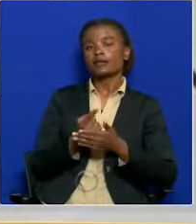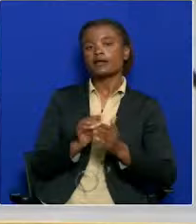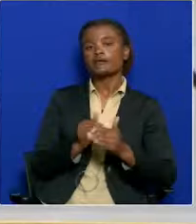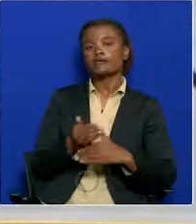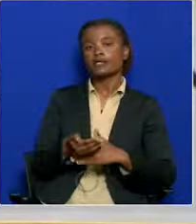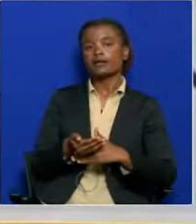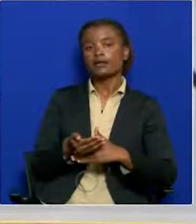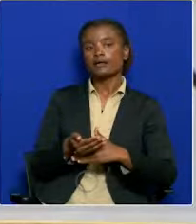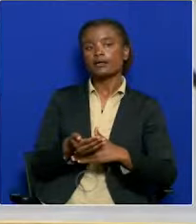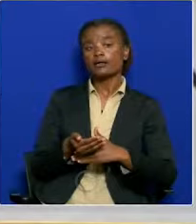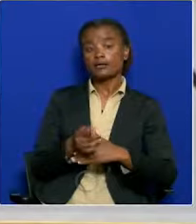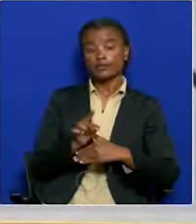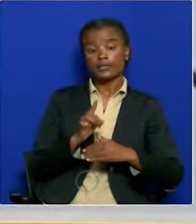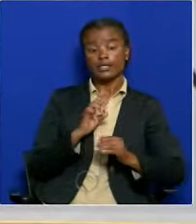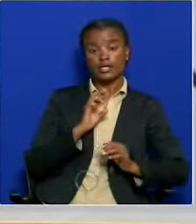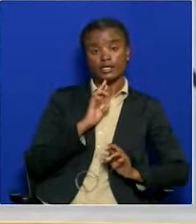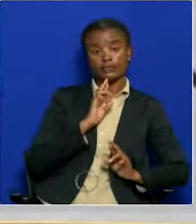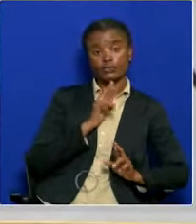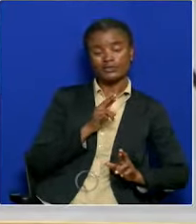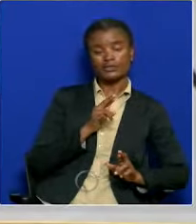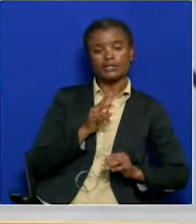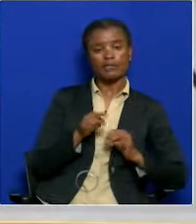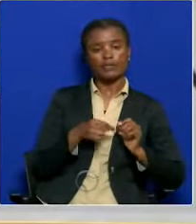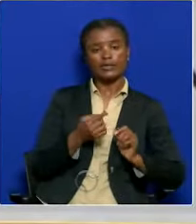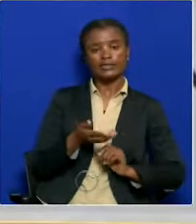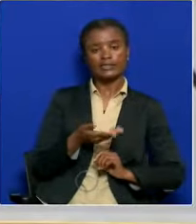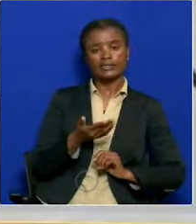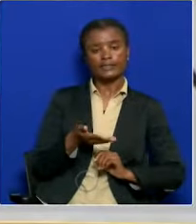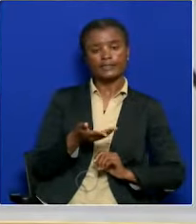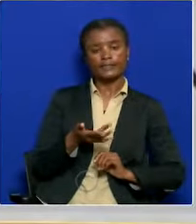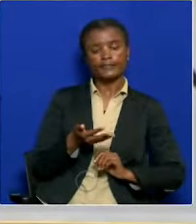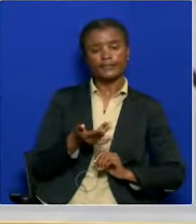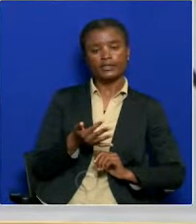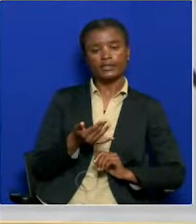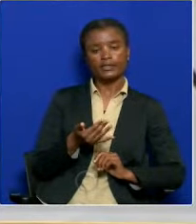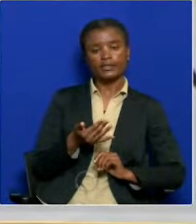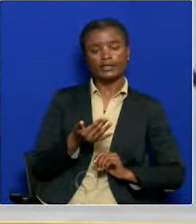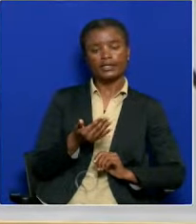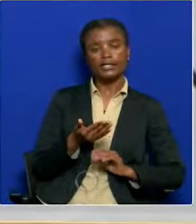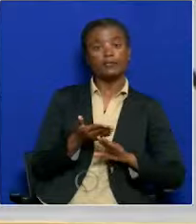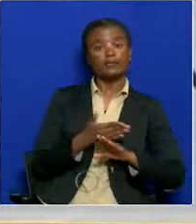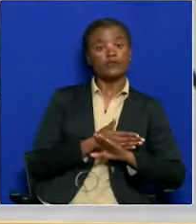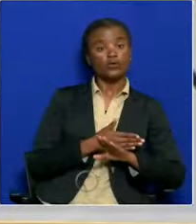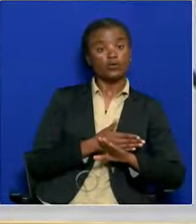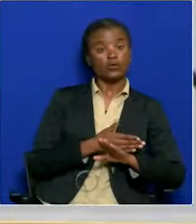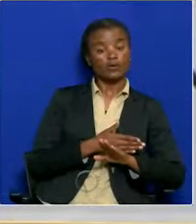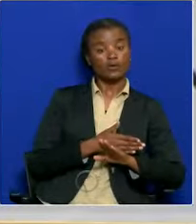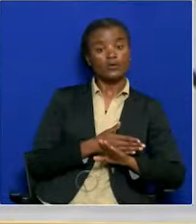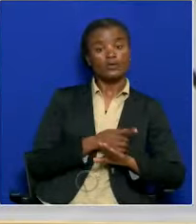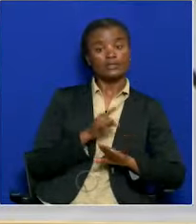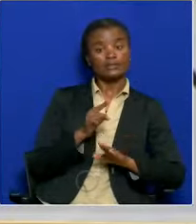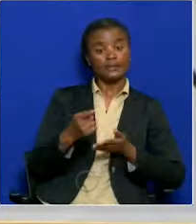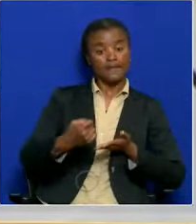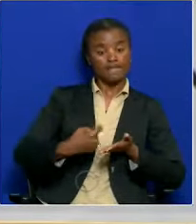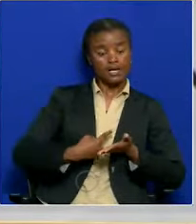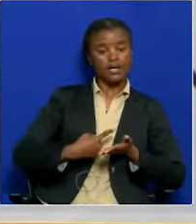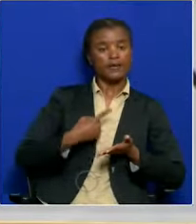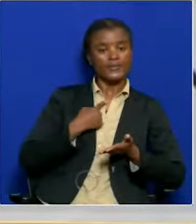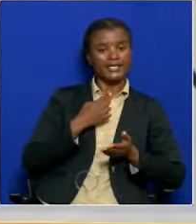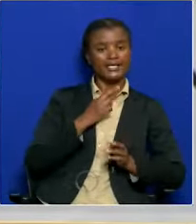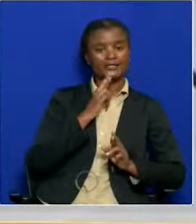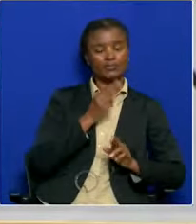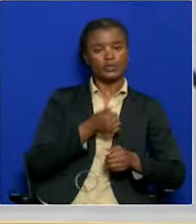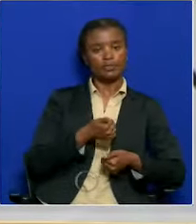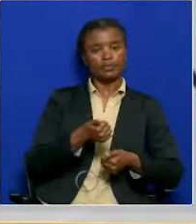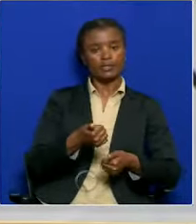response to the initial message sent from him on the 28th. So I sent